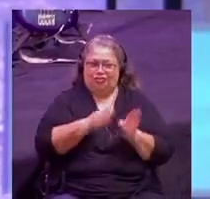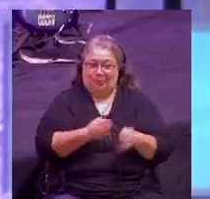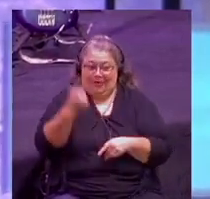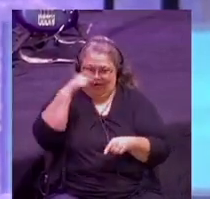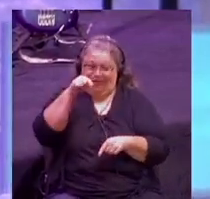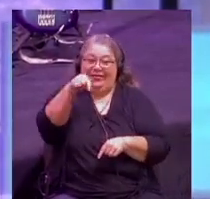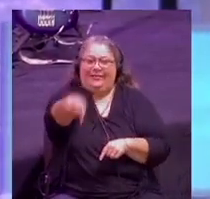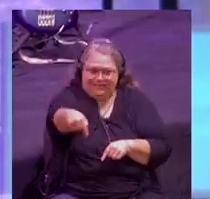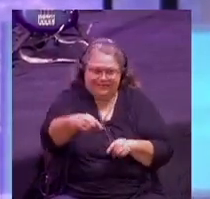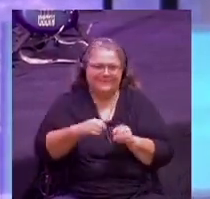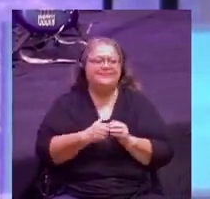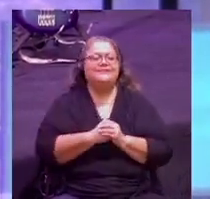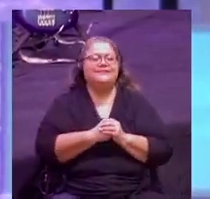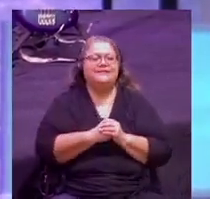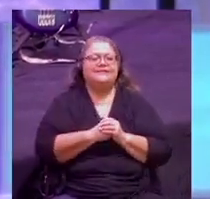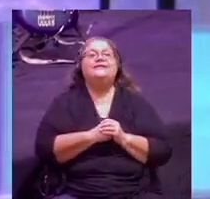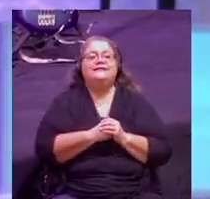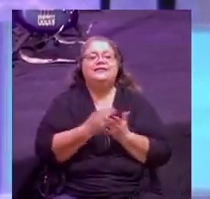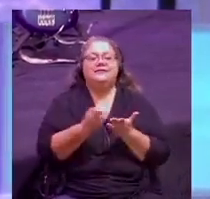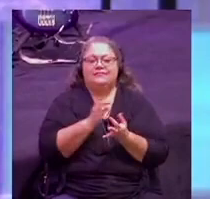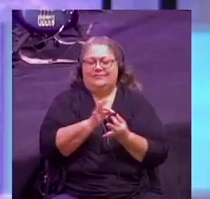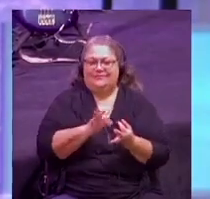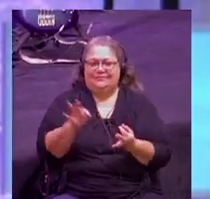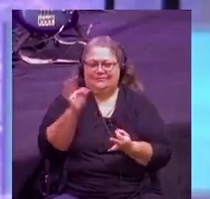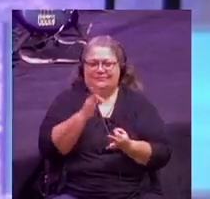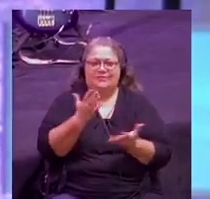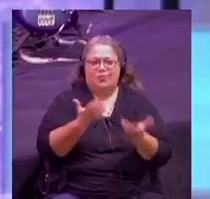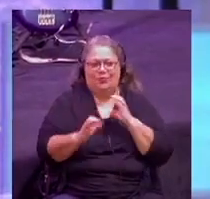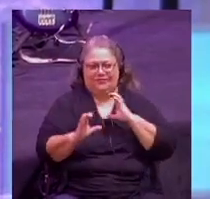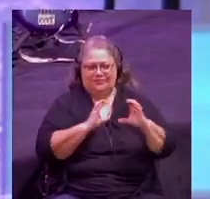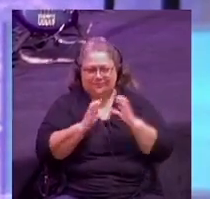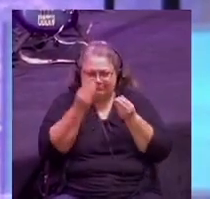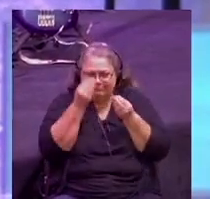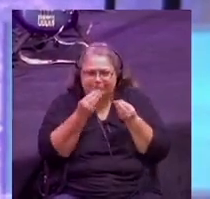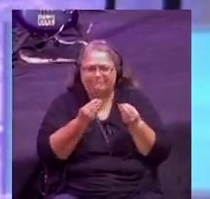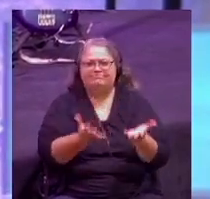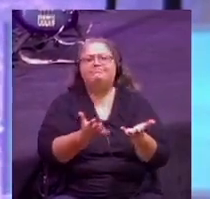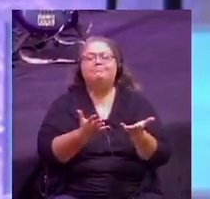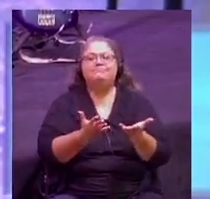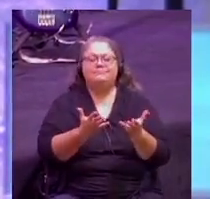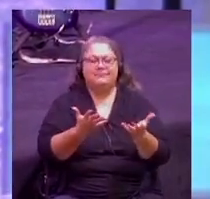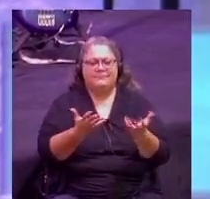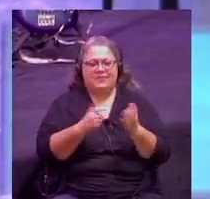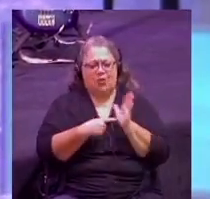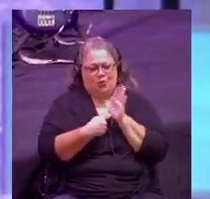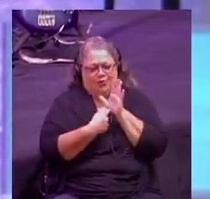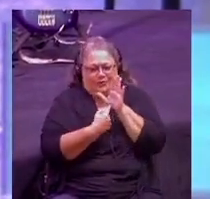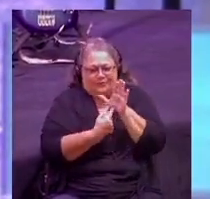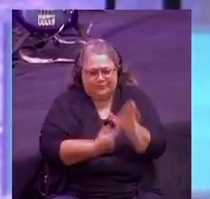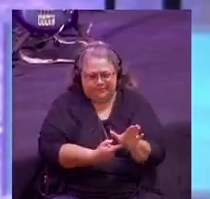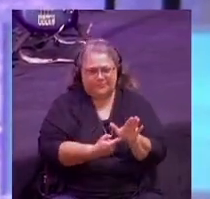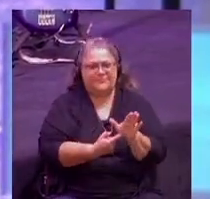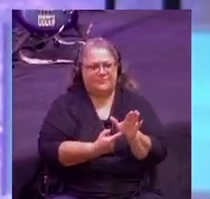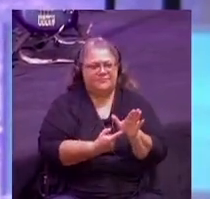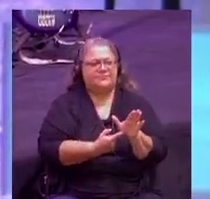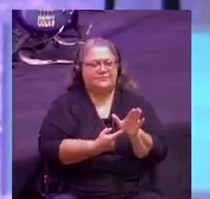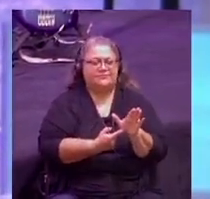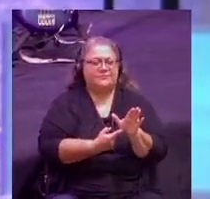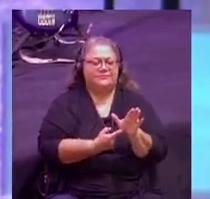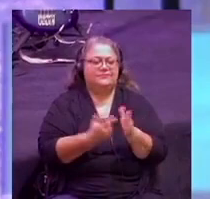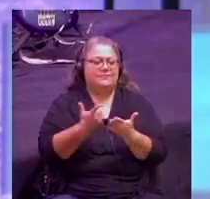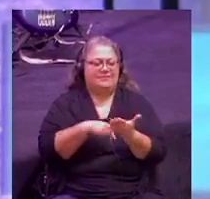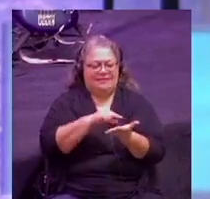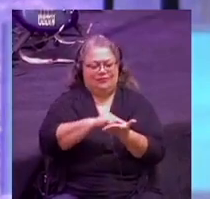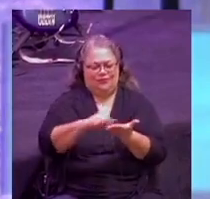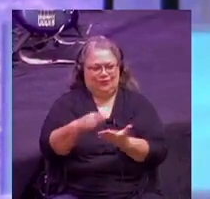on this. The Holy Spirit wants to communicate to you. He wants to reveal things to you. And that's what